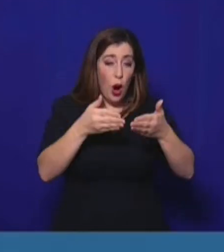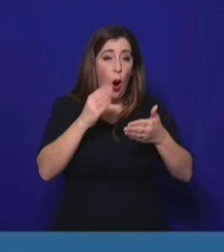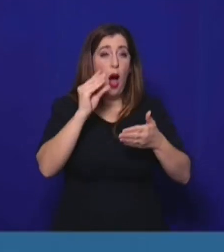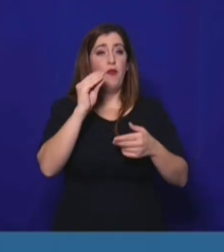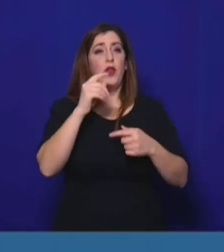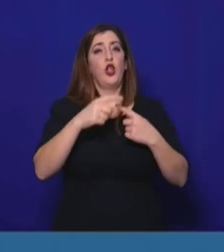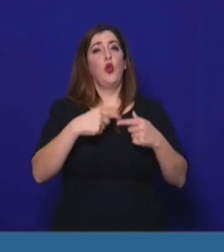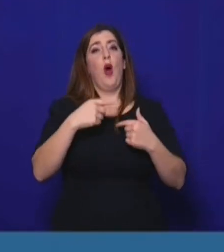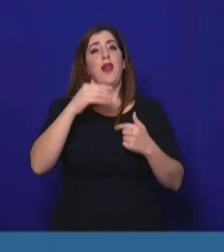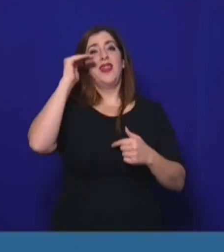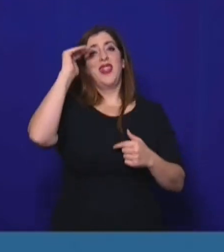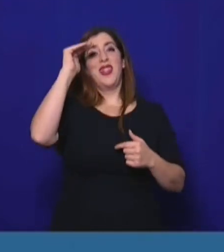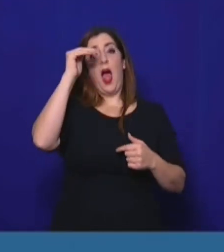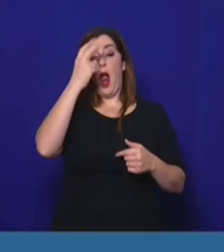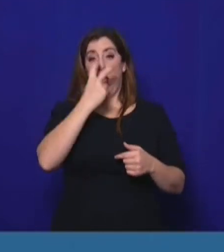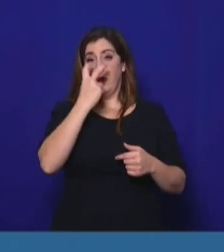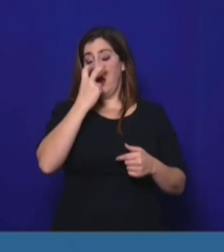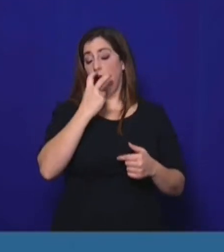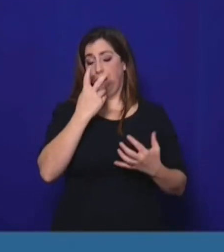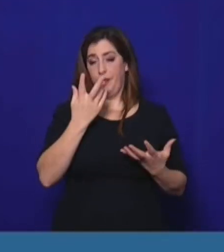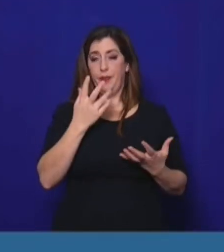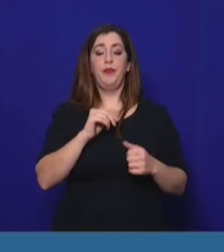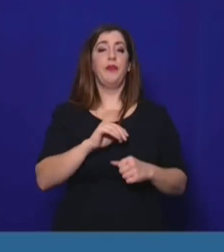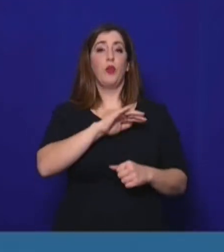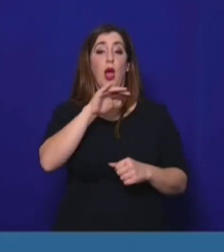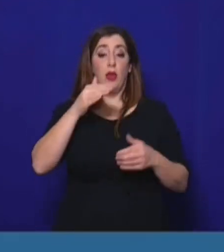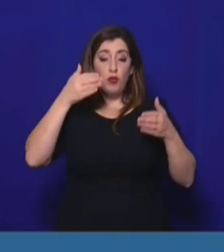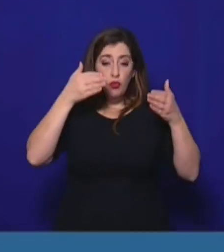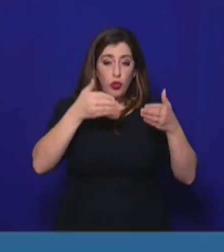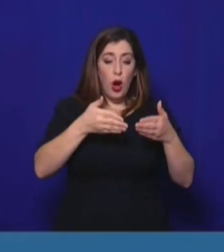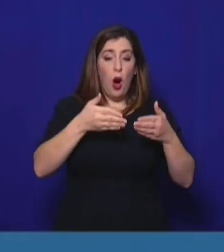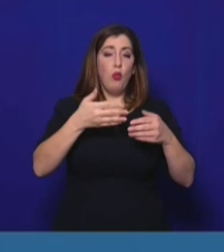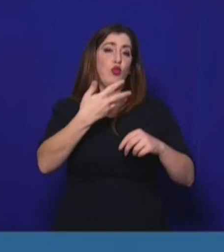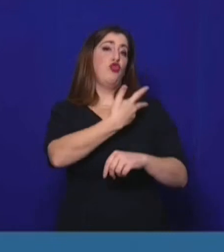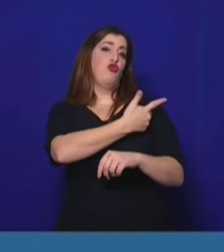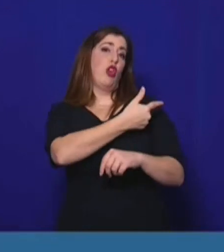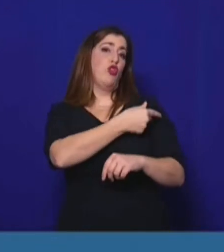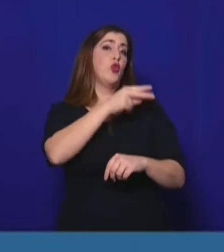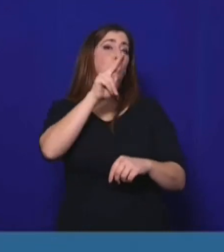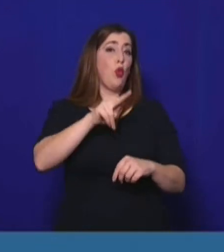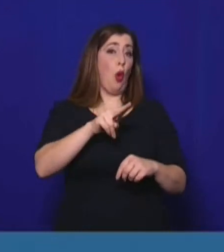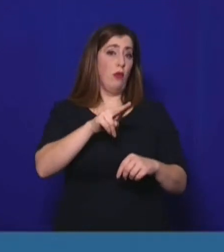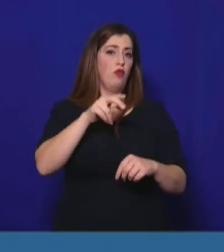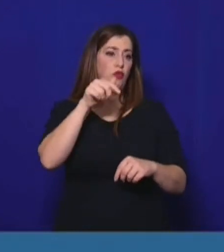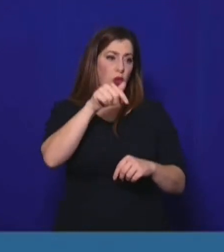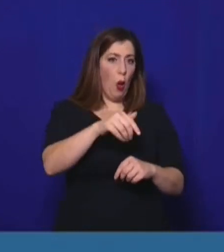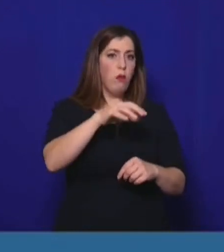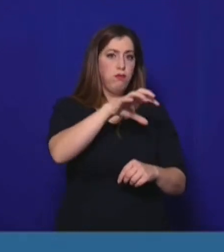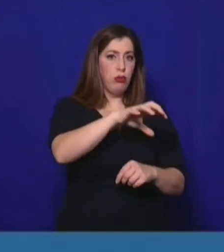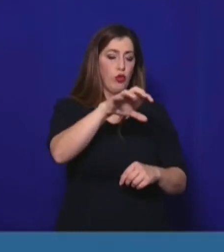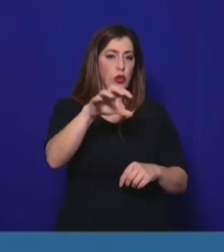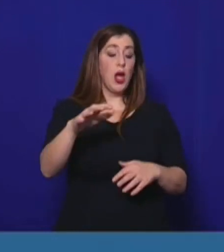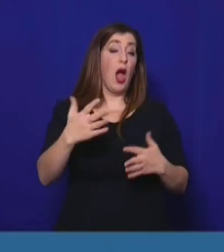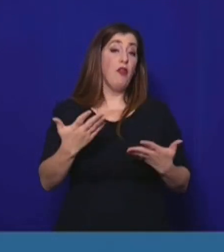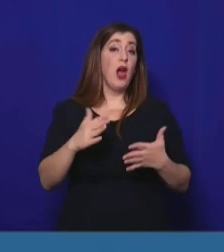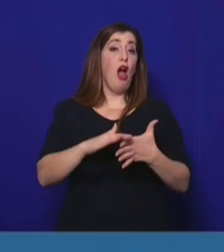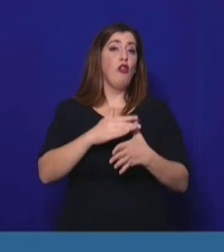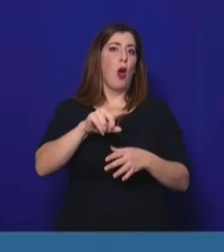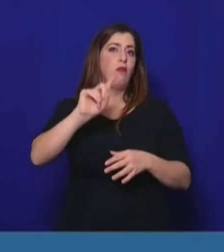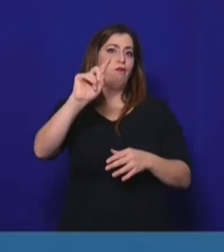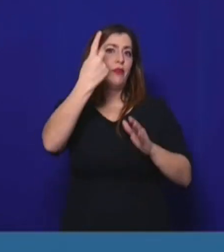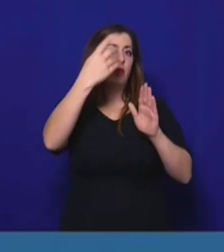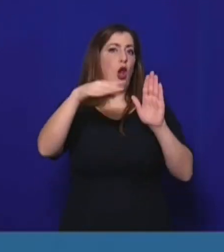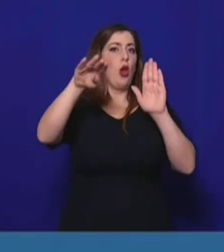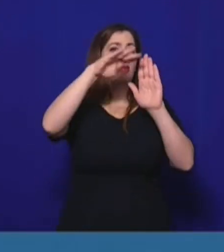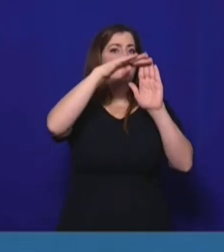inti il-vaccination tagħna kienet fokata propju fuq dawn il-postijiet ukoll bħala priorità hija